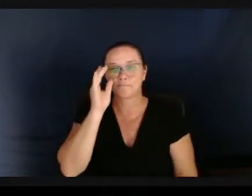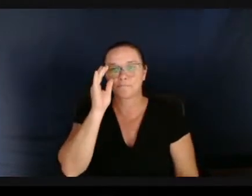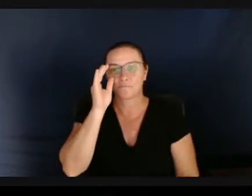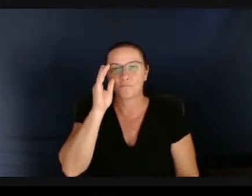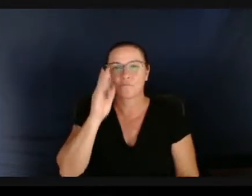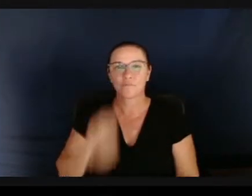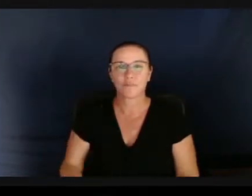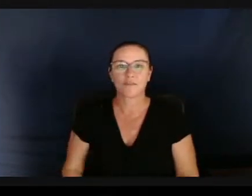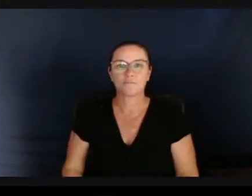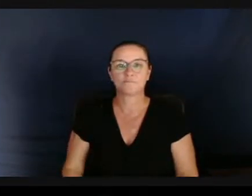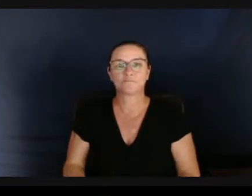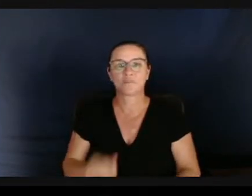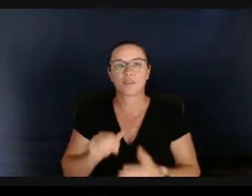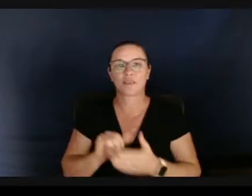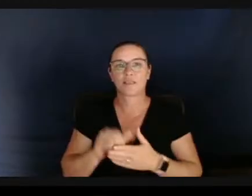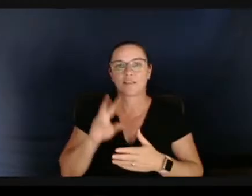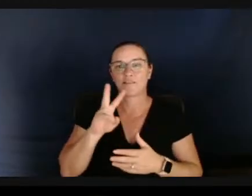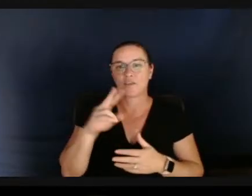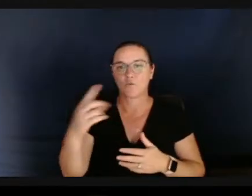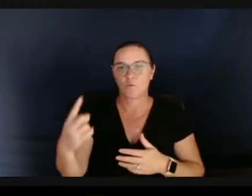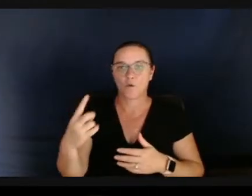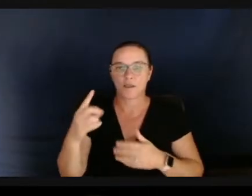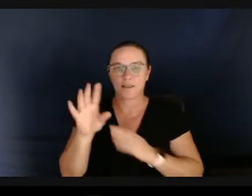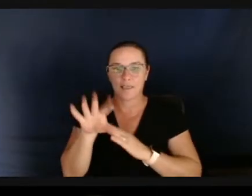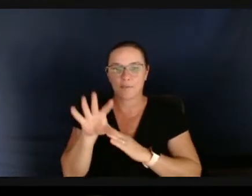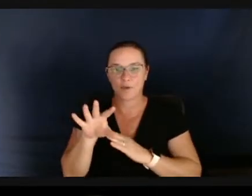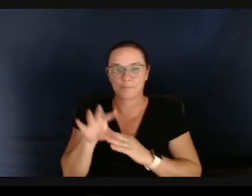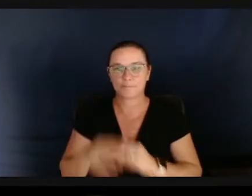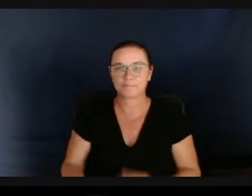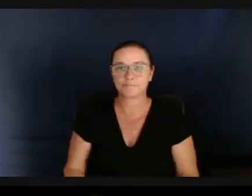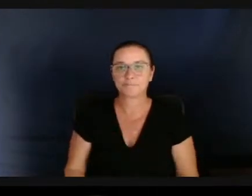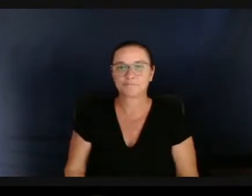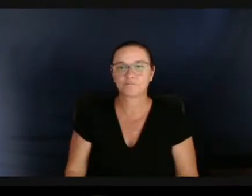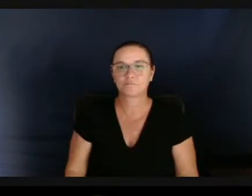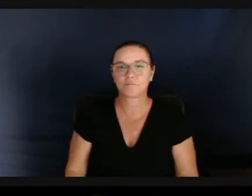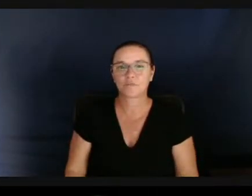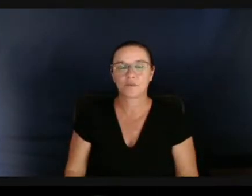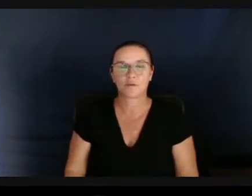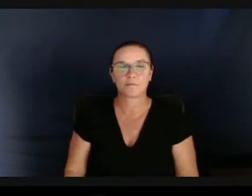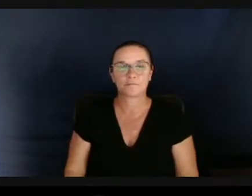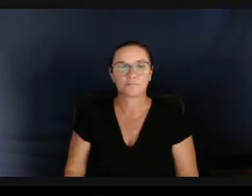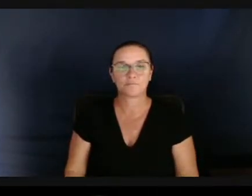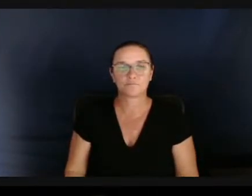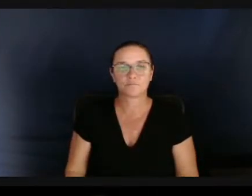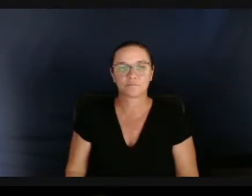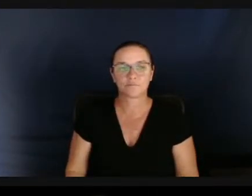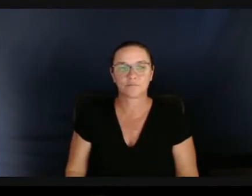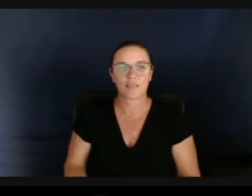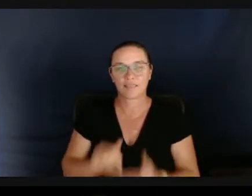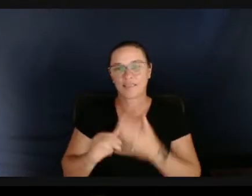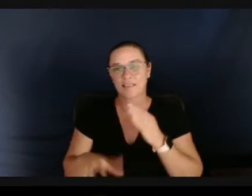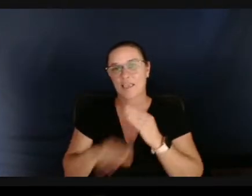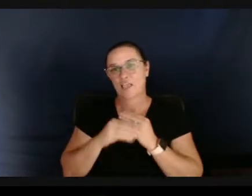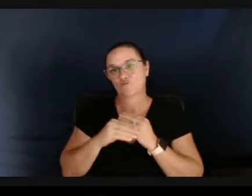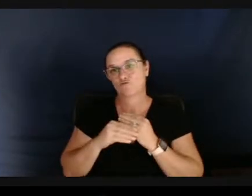So that's the B1 camera. A little bit. That's their little bonus animation for you guys today, and it's a little bit